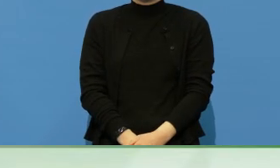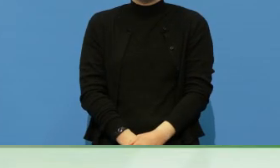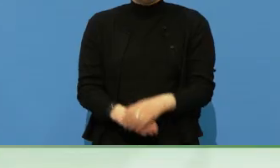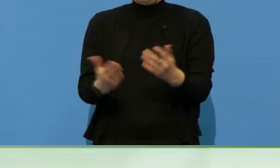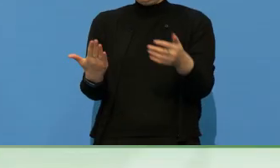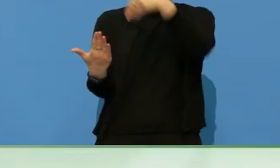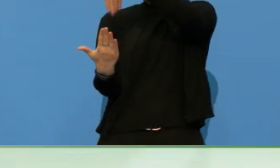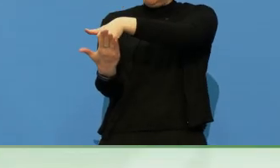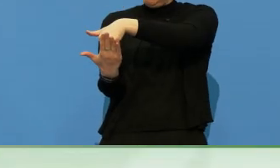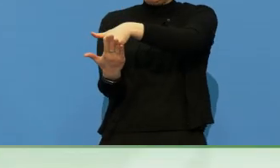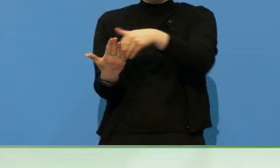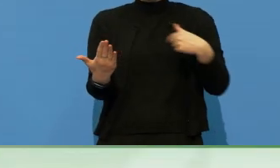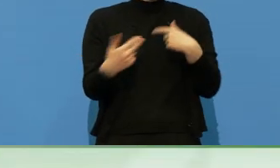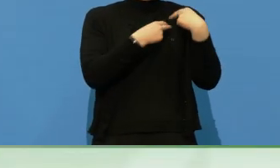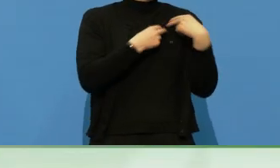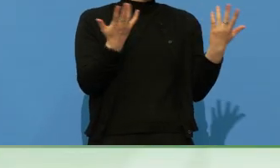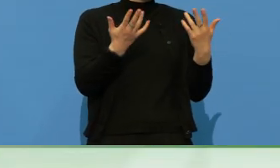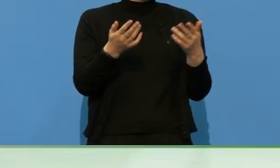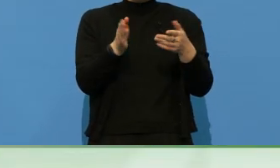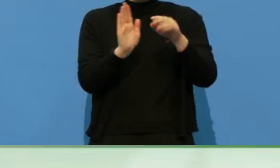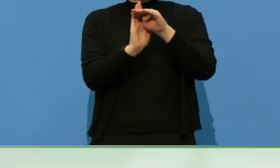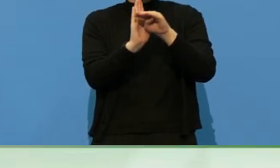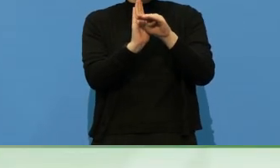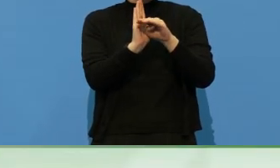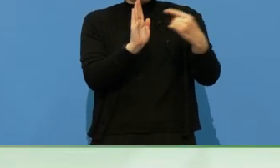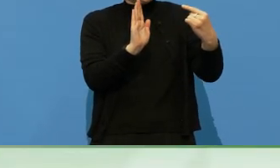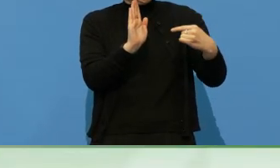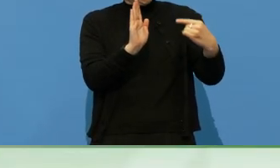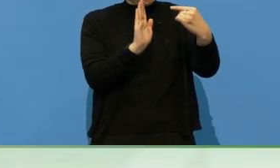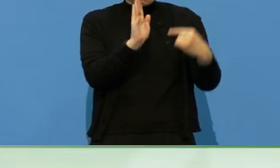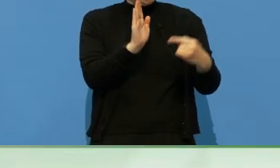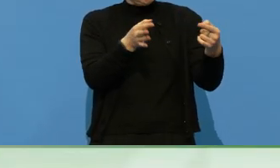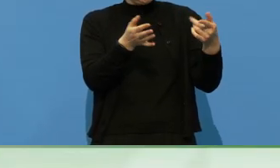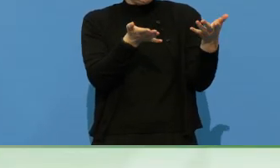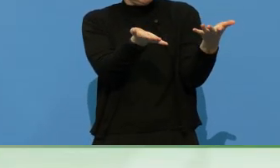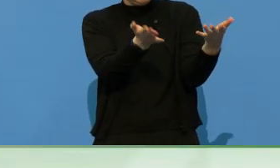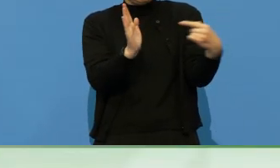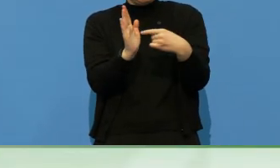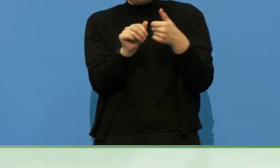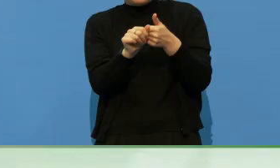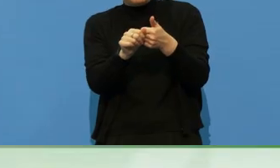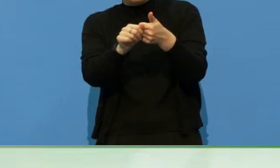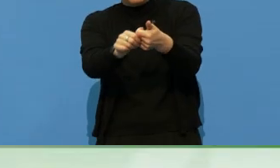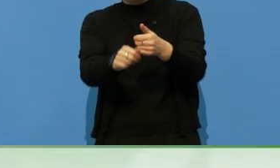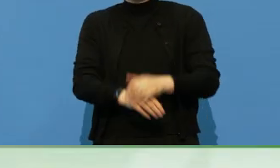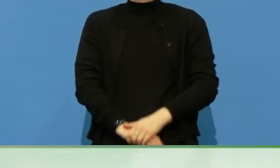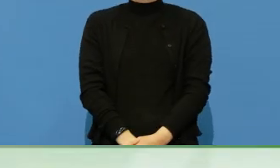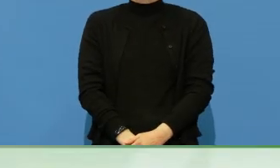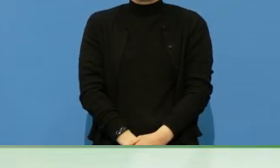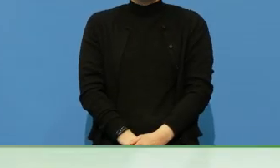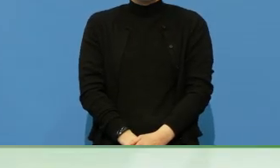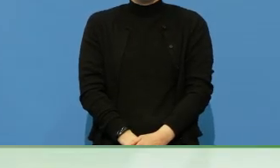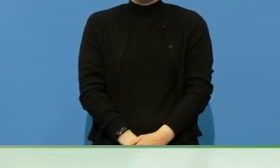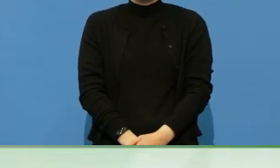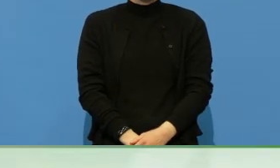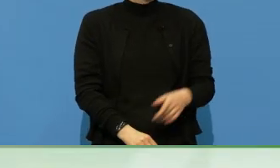have to implement. So we are just checking that they are thinking about very different users